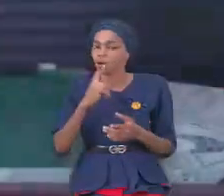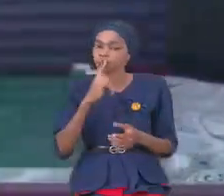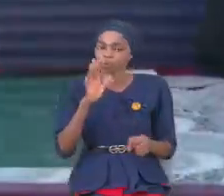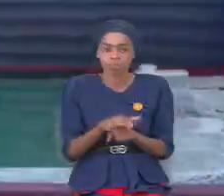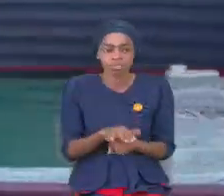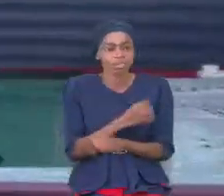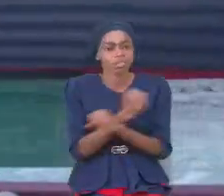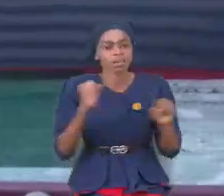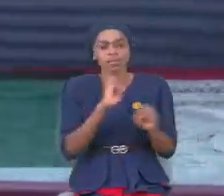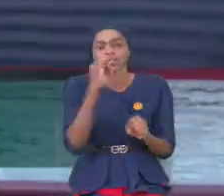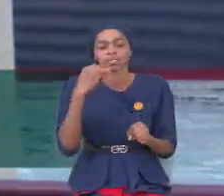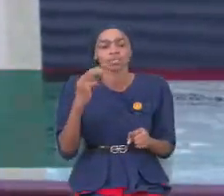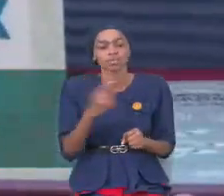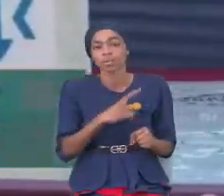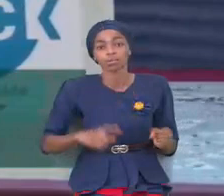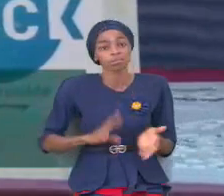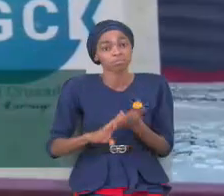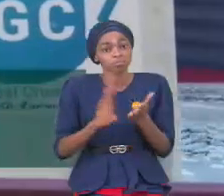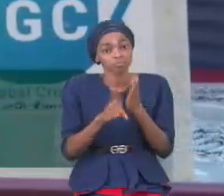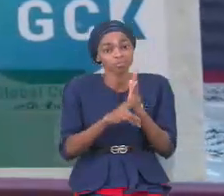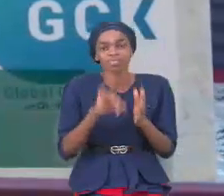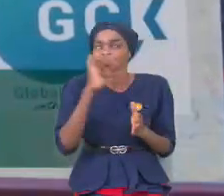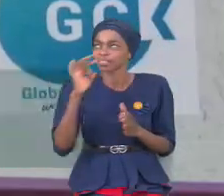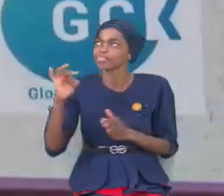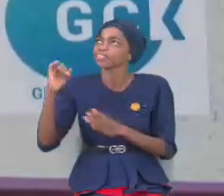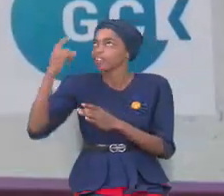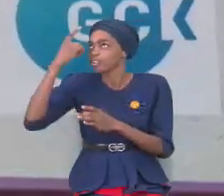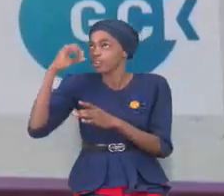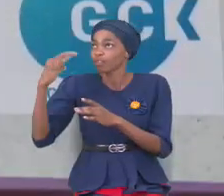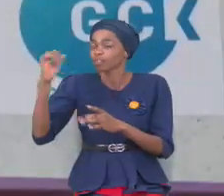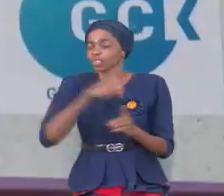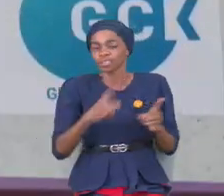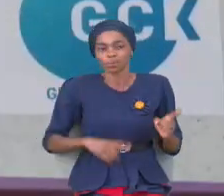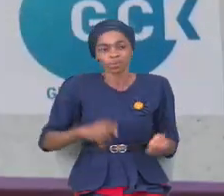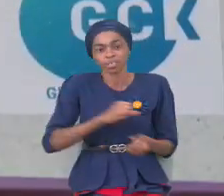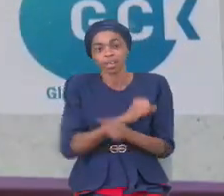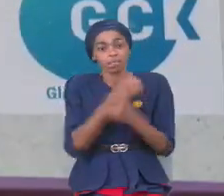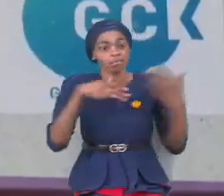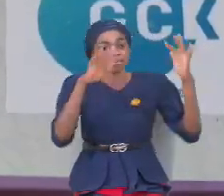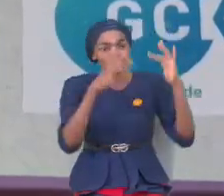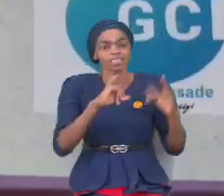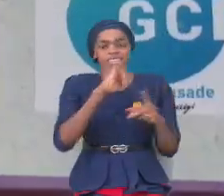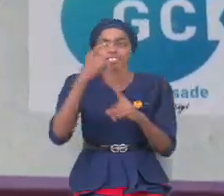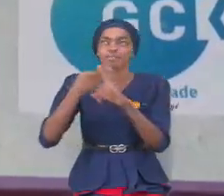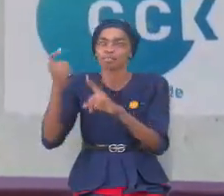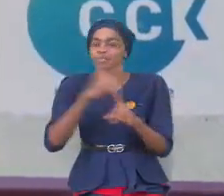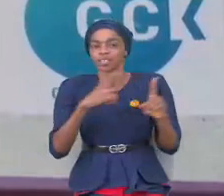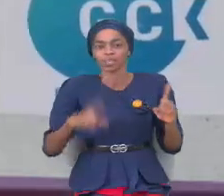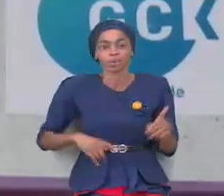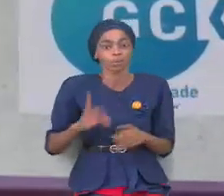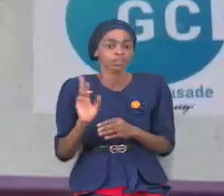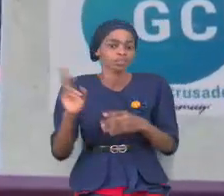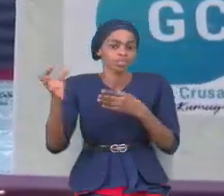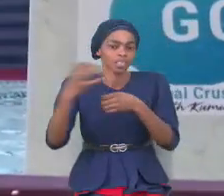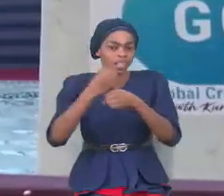the Lord. Forgiveness is of the Lord. Mercy is of the Lord. Regeneration is of the Lord. Recovery